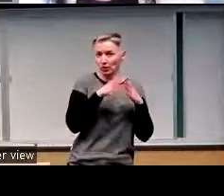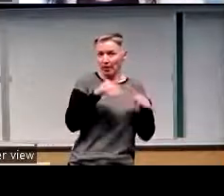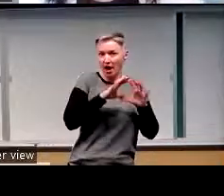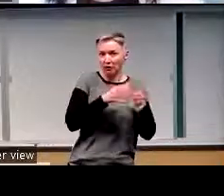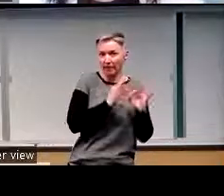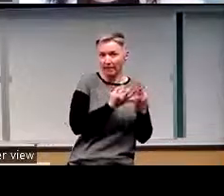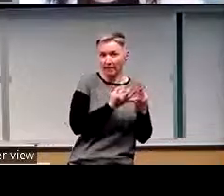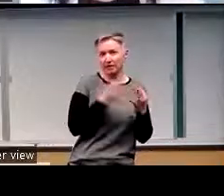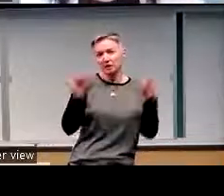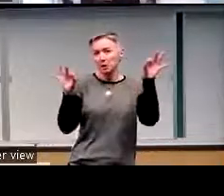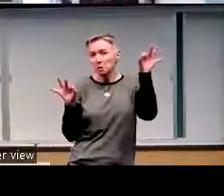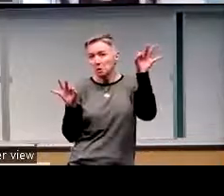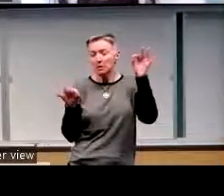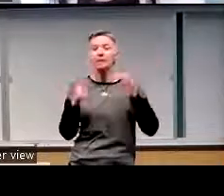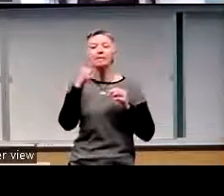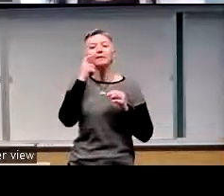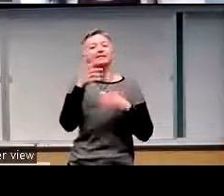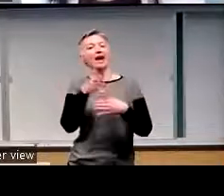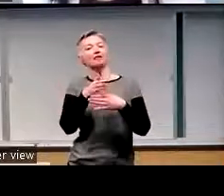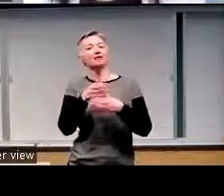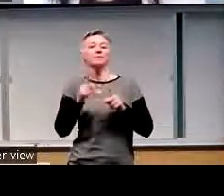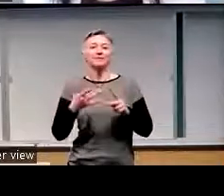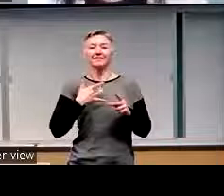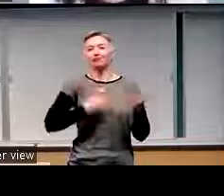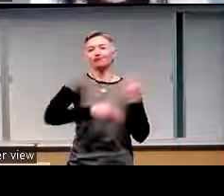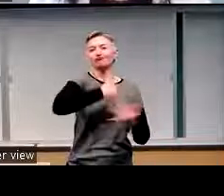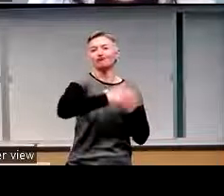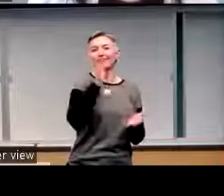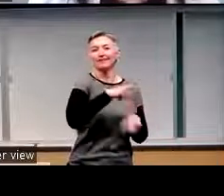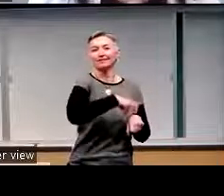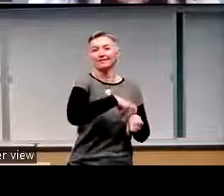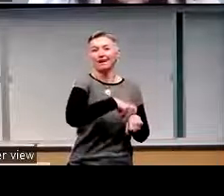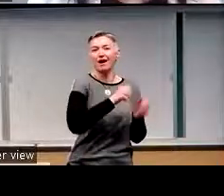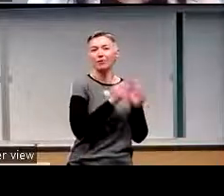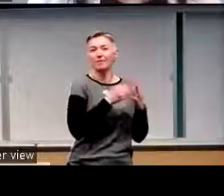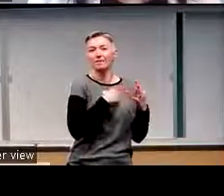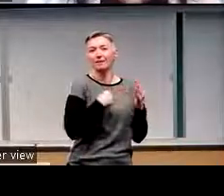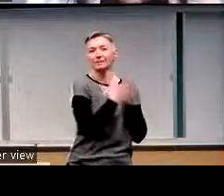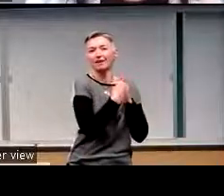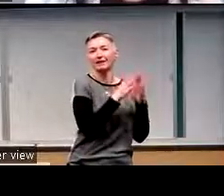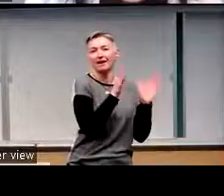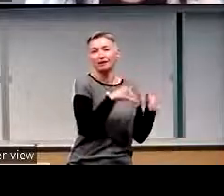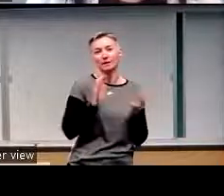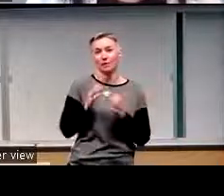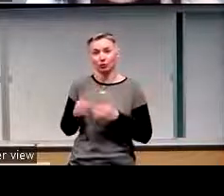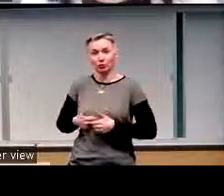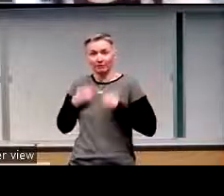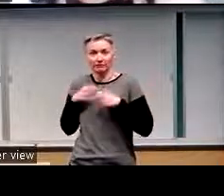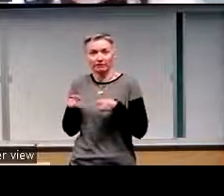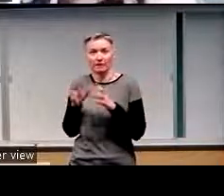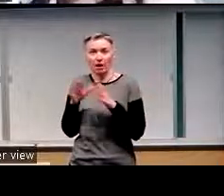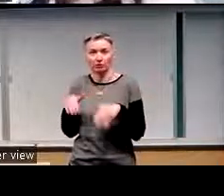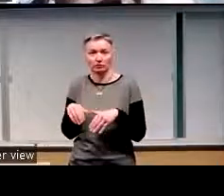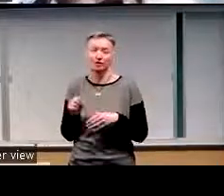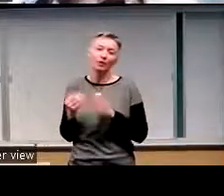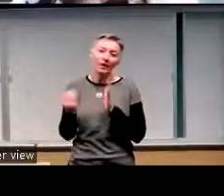on average, people spend less time with non-household family than with household family. And here, once again, we see